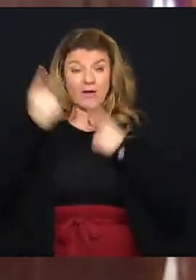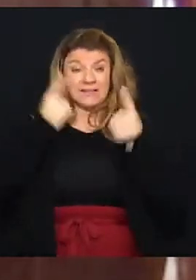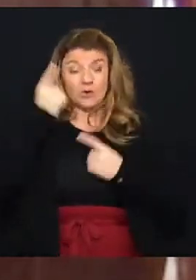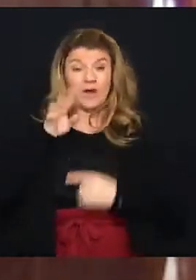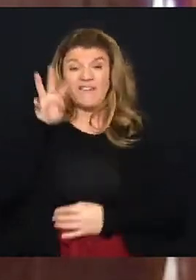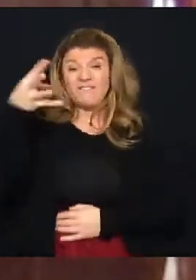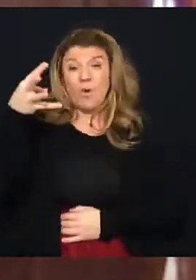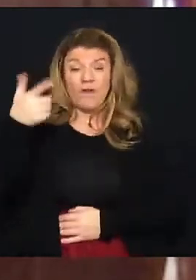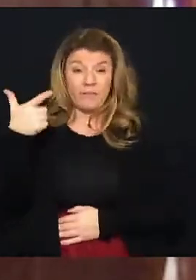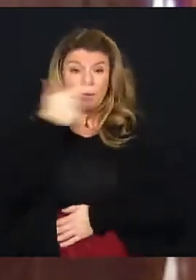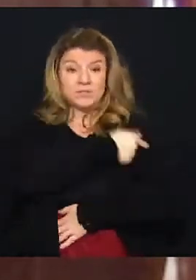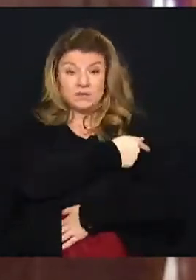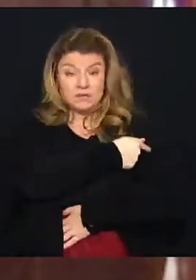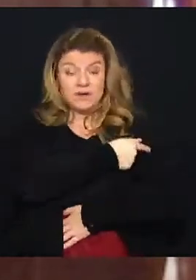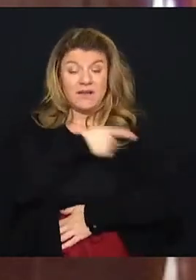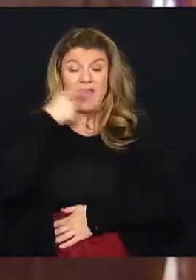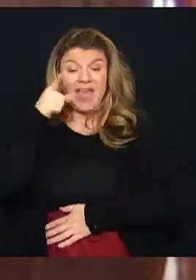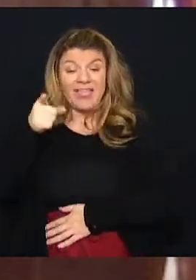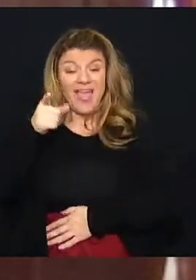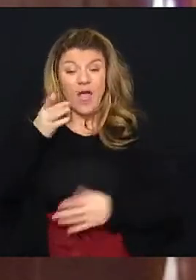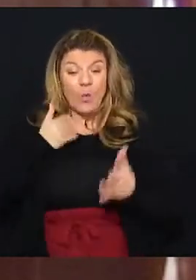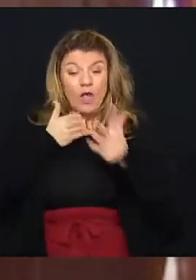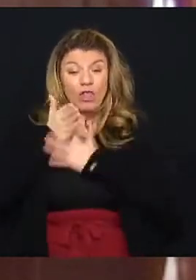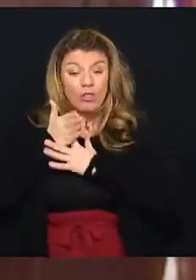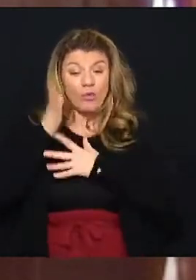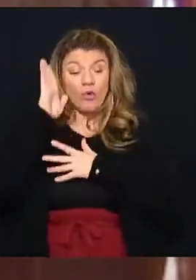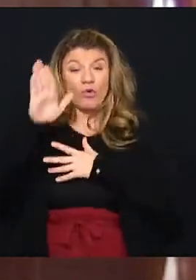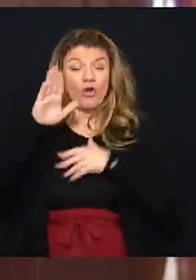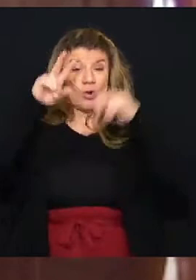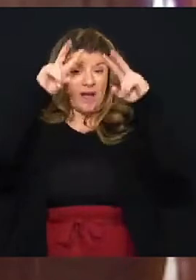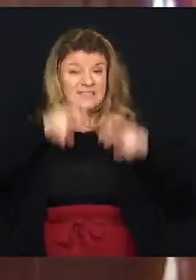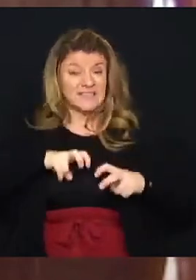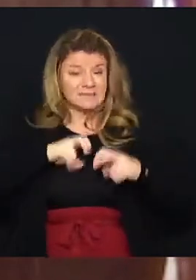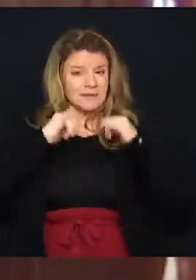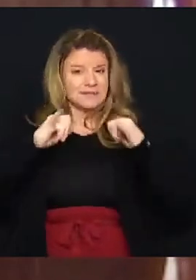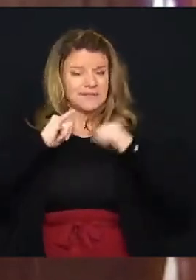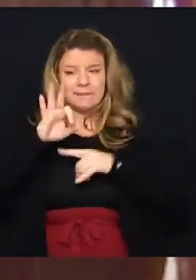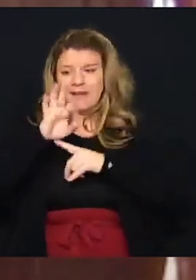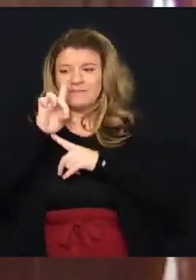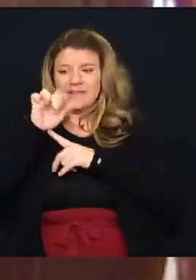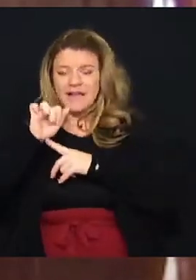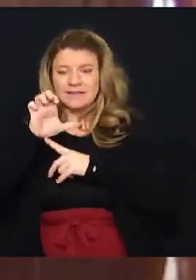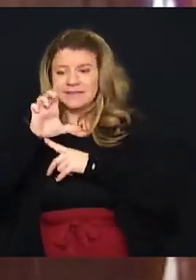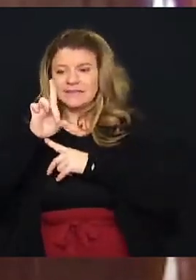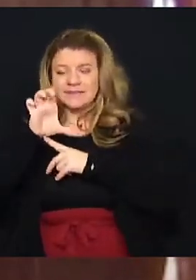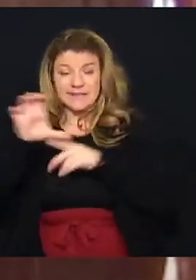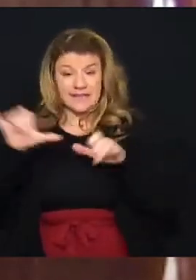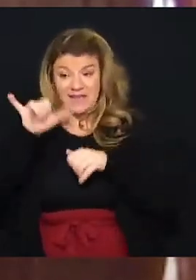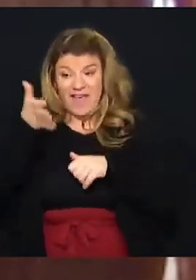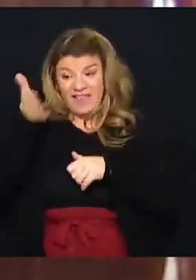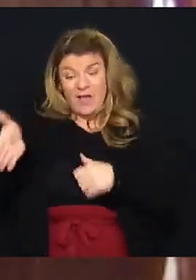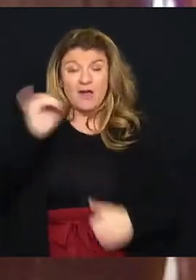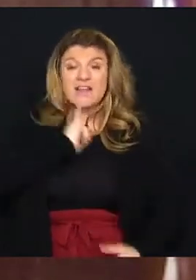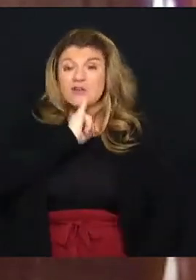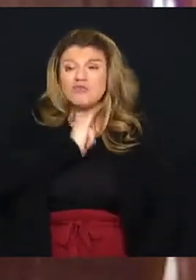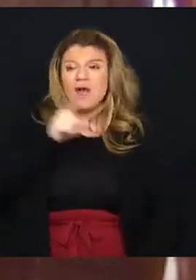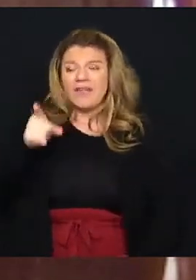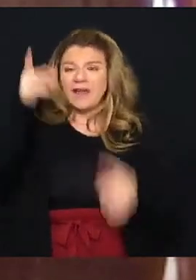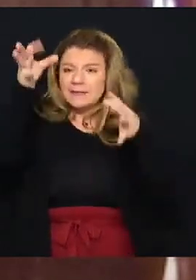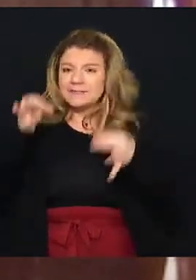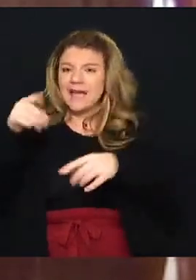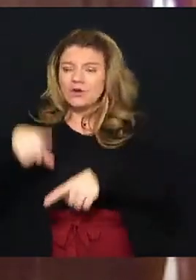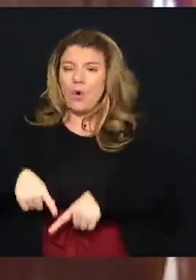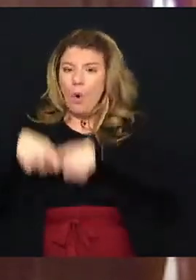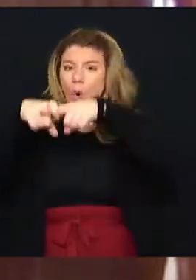boost. They went through their assessment, as we do with the FDA and the CDC in Israel. They decided to hold at